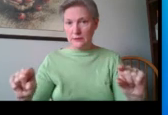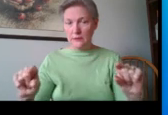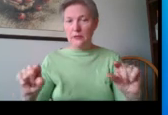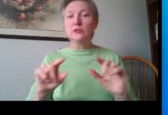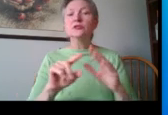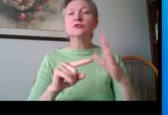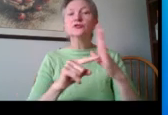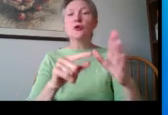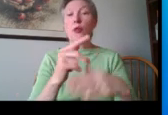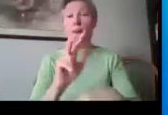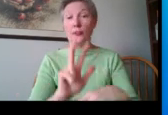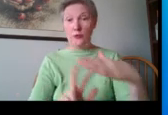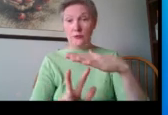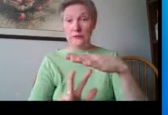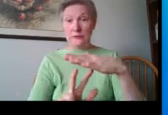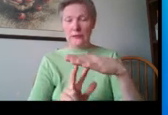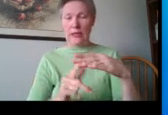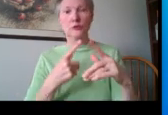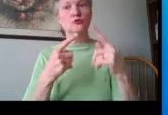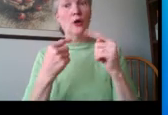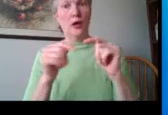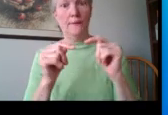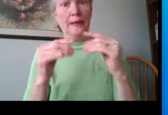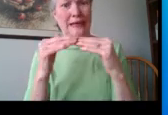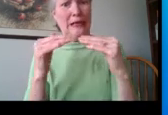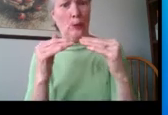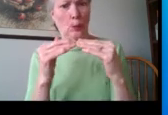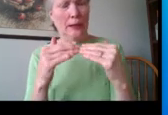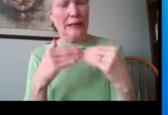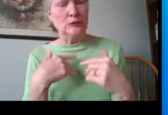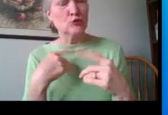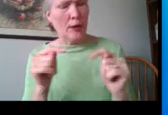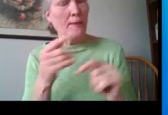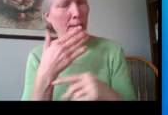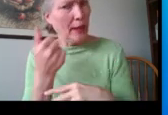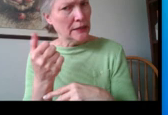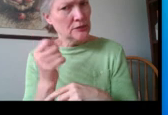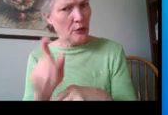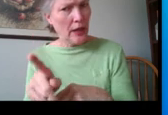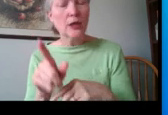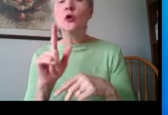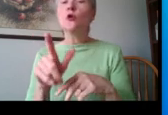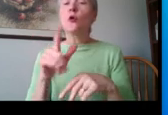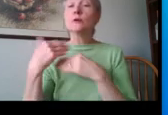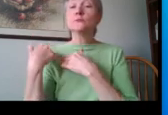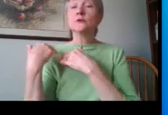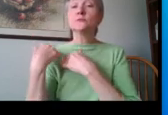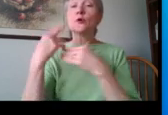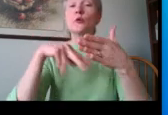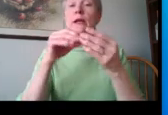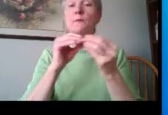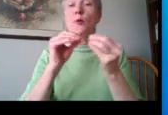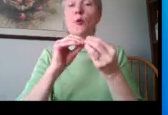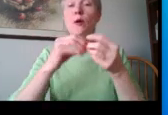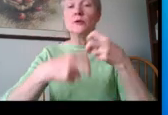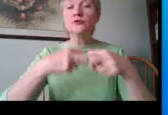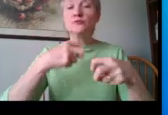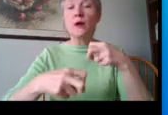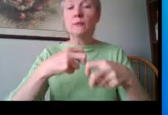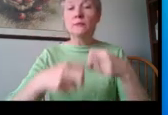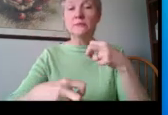did my best to make sure that they were equal. Your job today is going to be reading some more problems and thinking about what